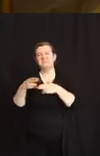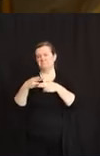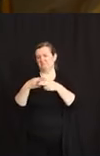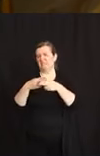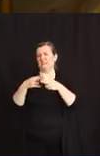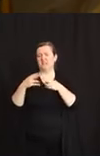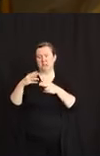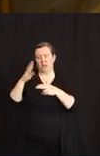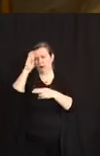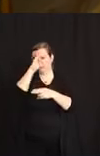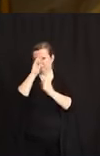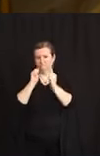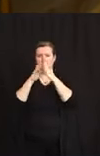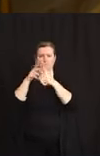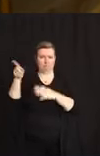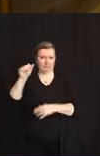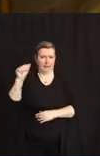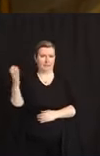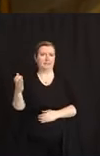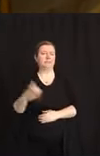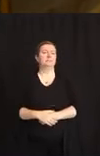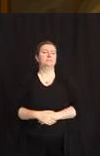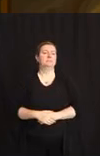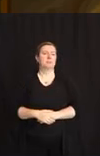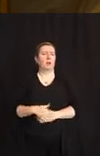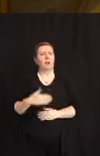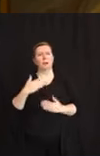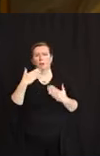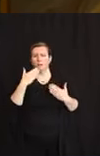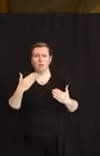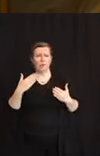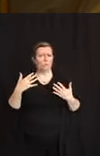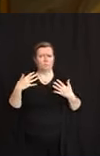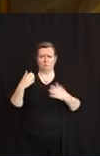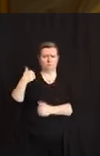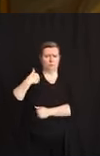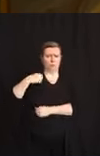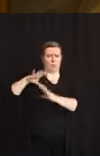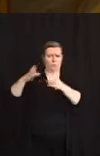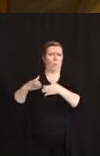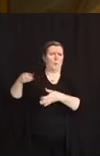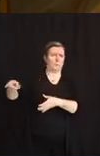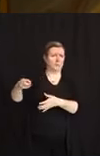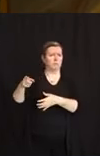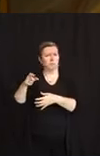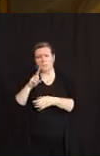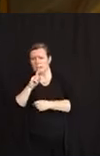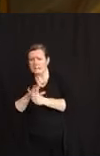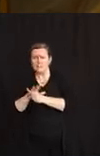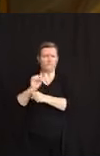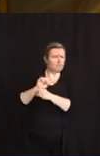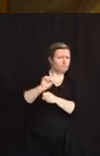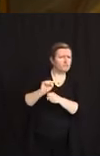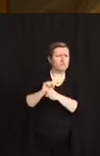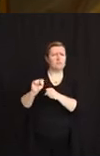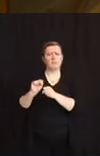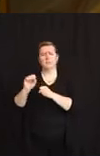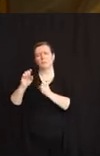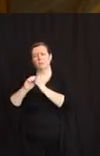my thanks to the Army Corps of Engineers for their commitment to working with the Department of Health to bring this site